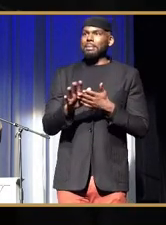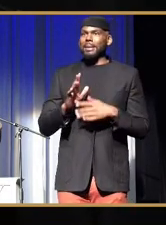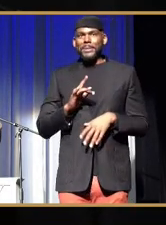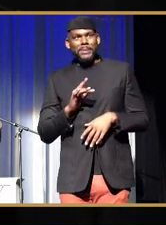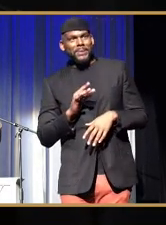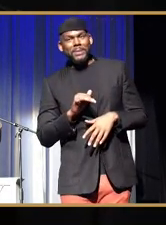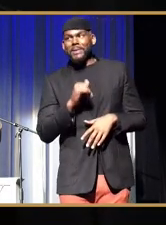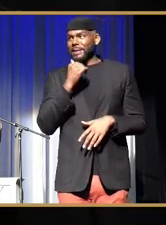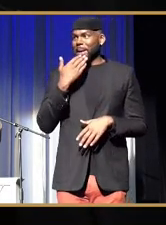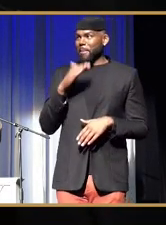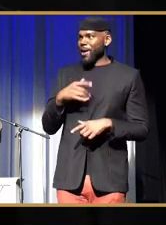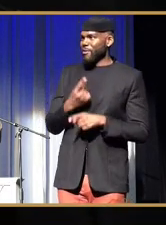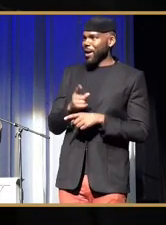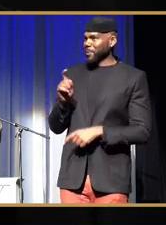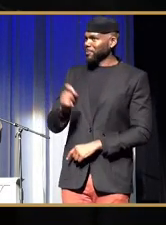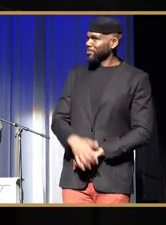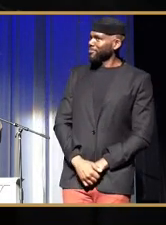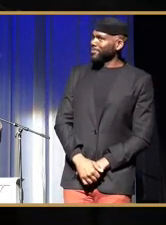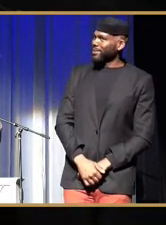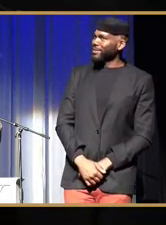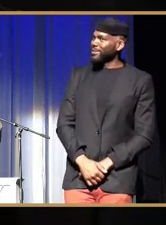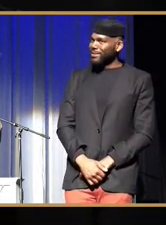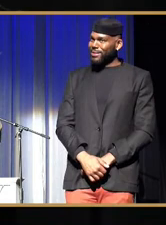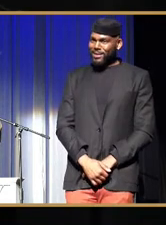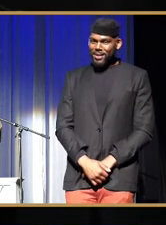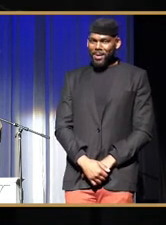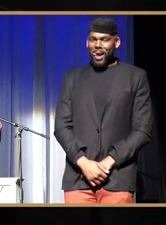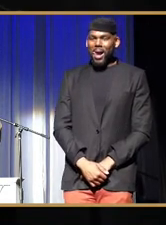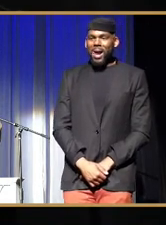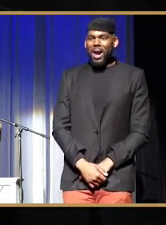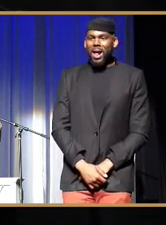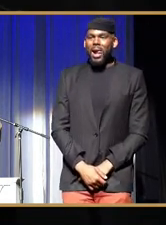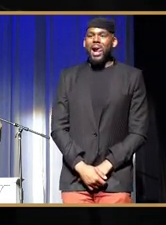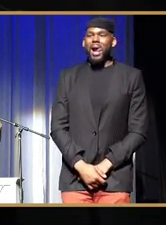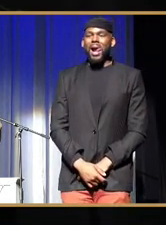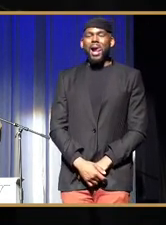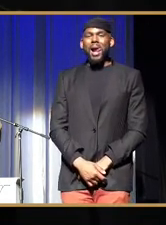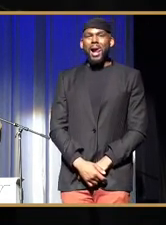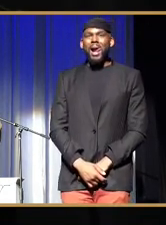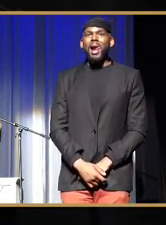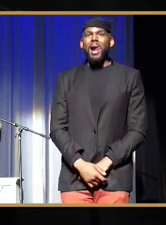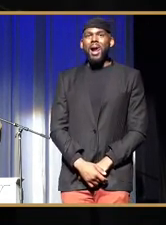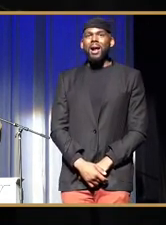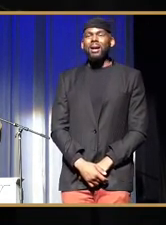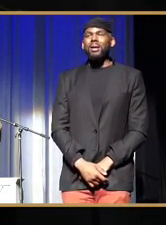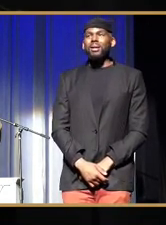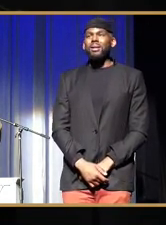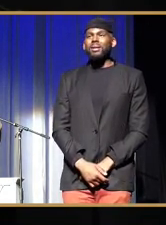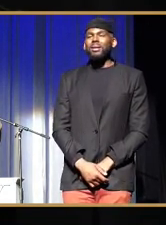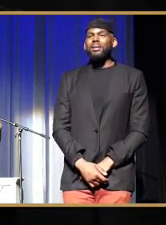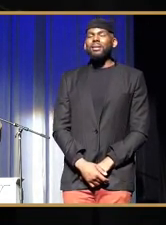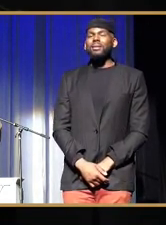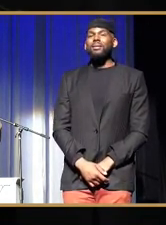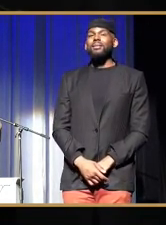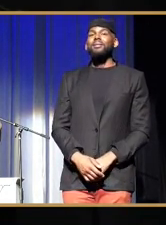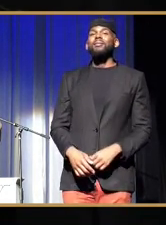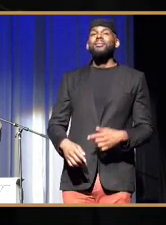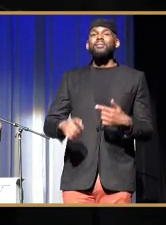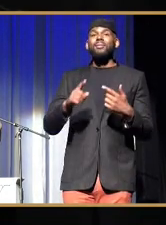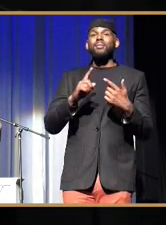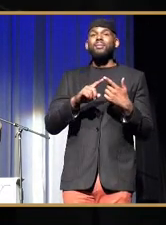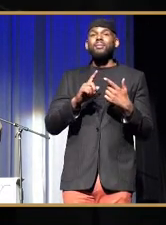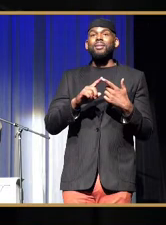Not bad, right? The student narrative runner-up is